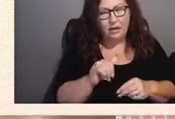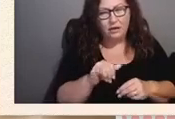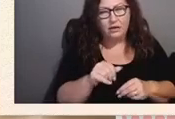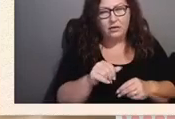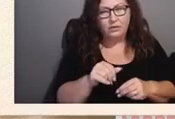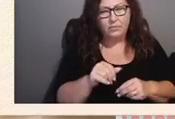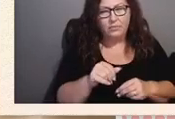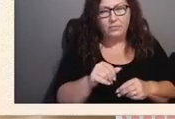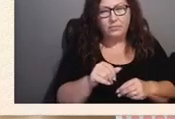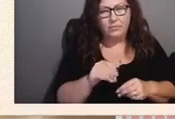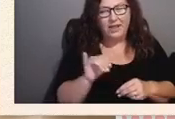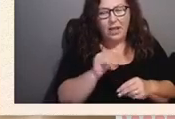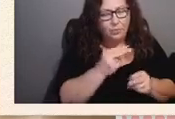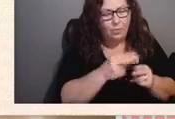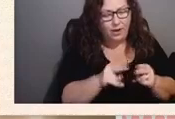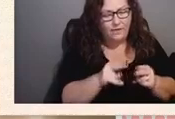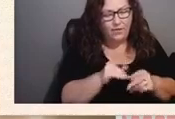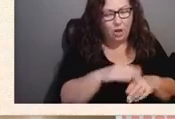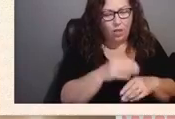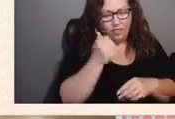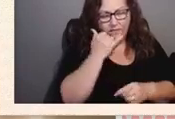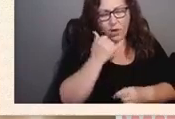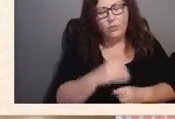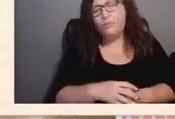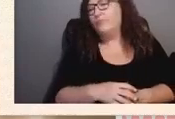like briefly over the phone.